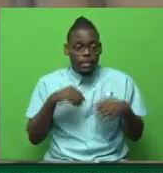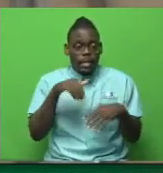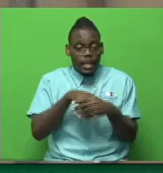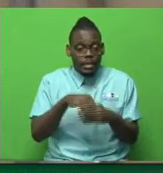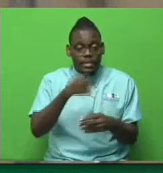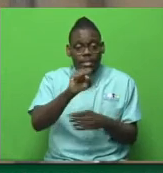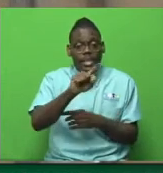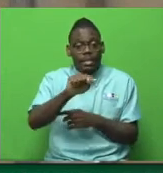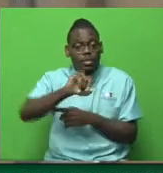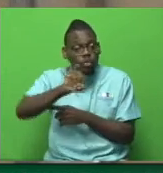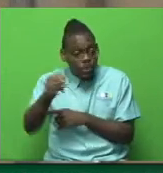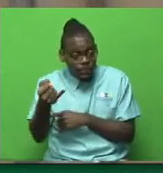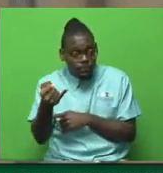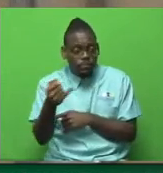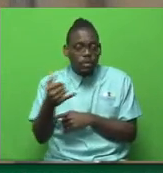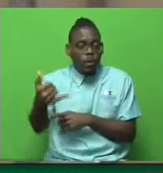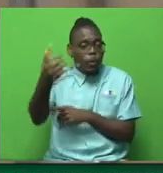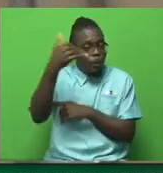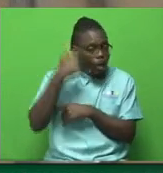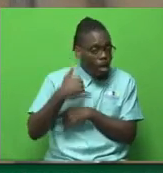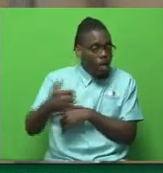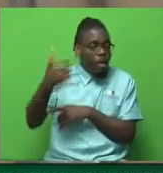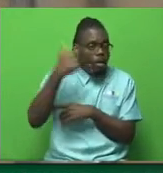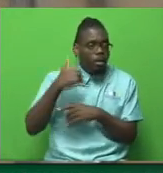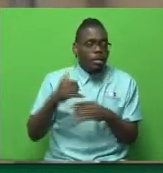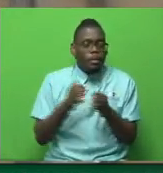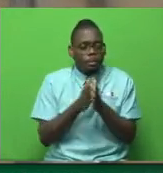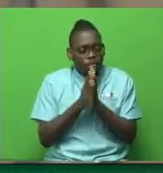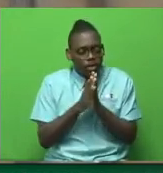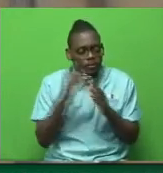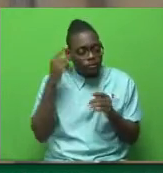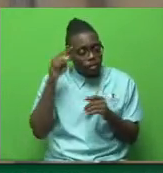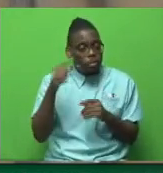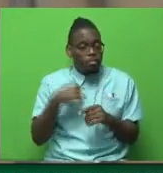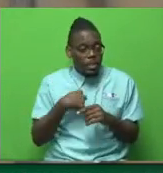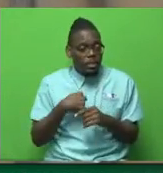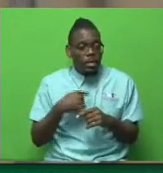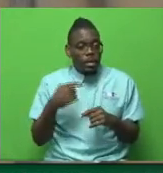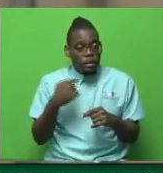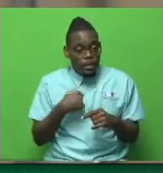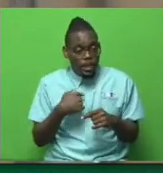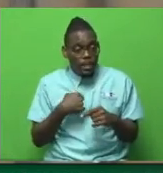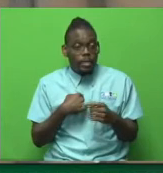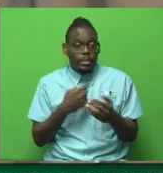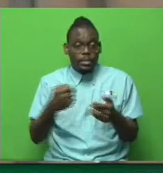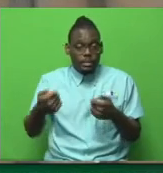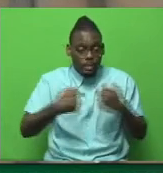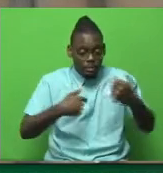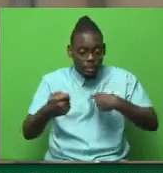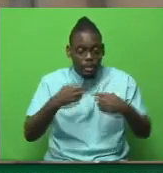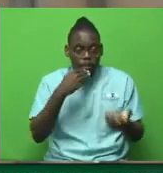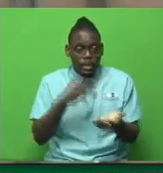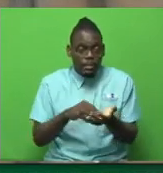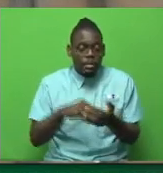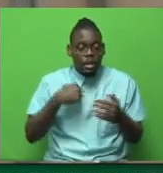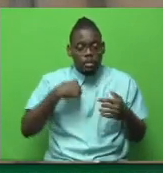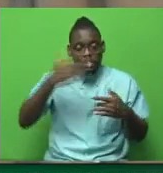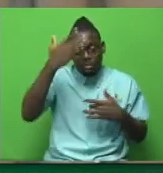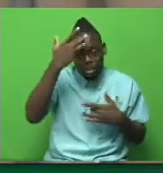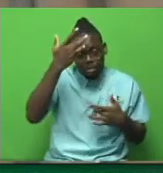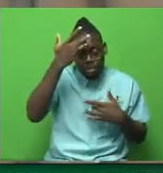me prayed for me sent messages when I was ill and hospitalized Adam